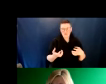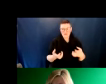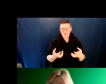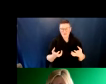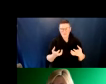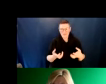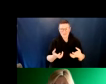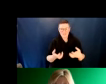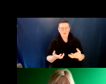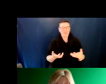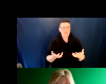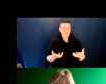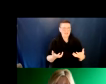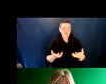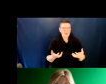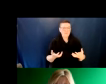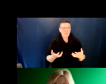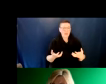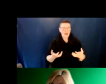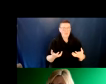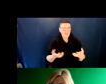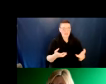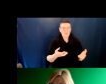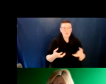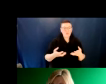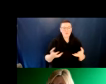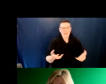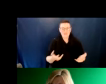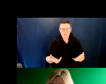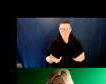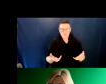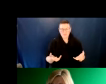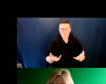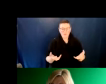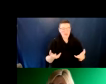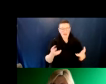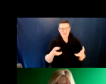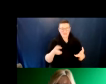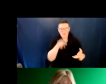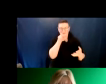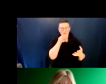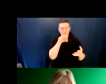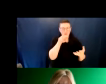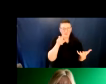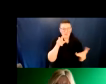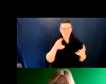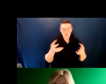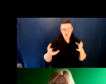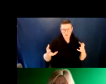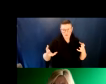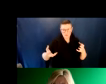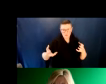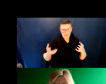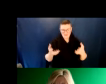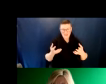share very, very basic experiences, like moving through space with eyes that face forward. Like we